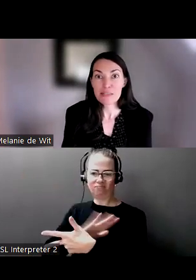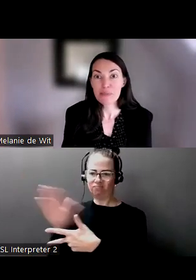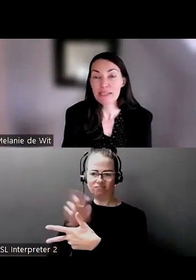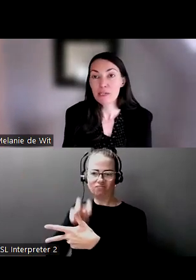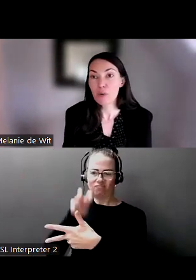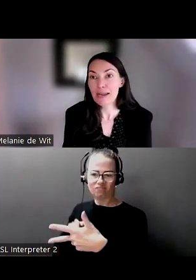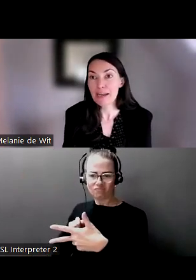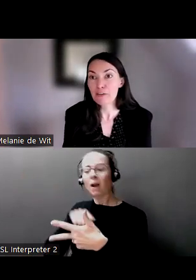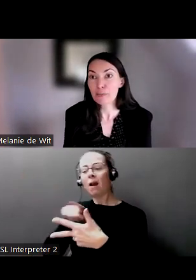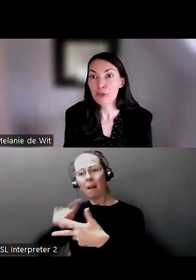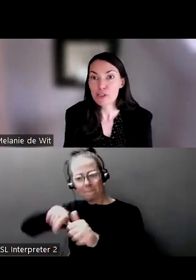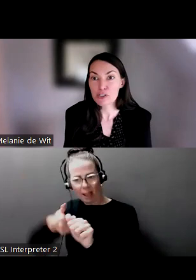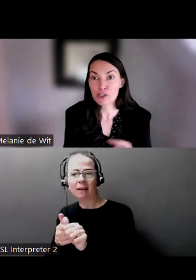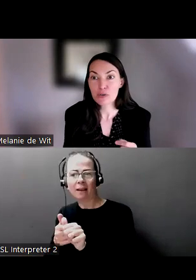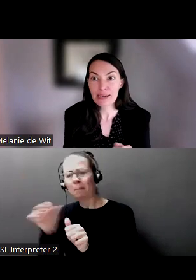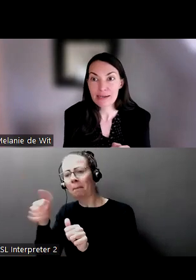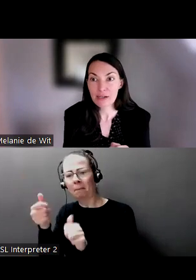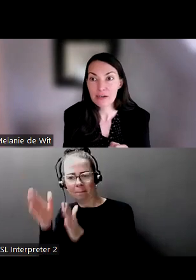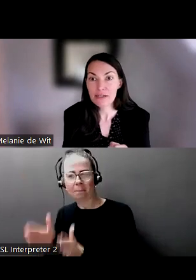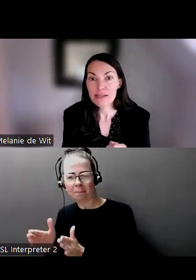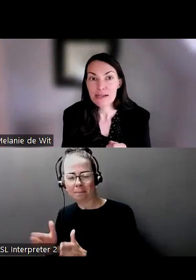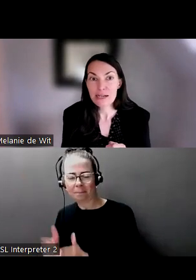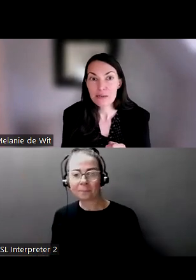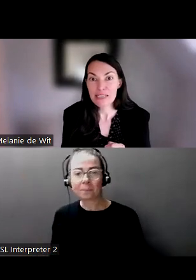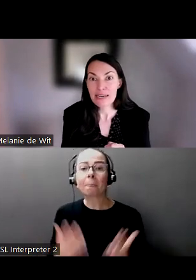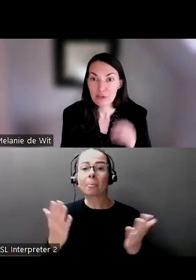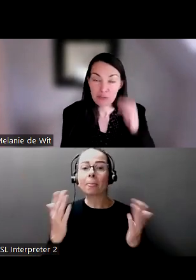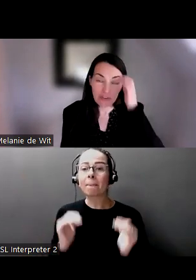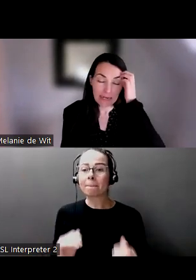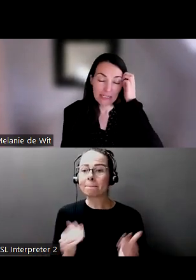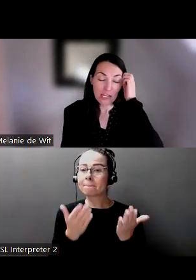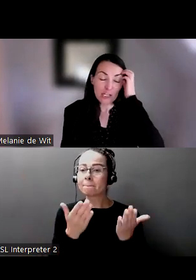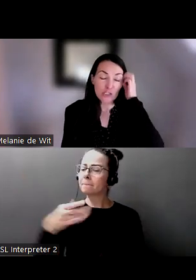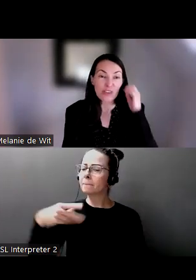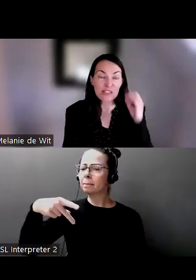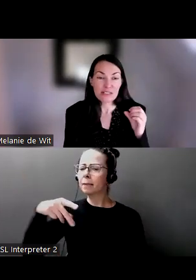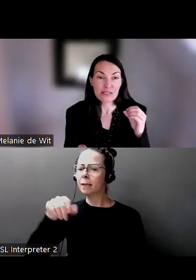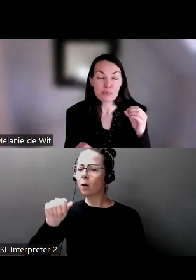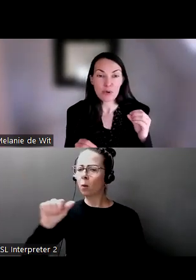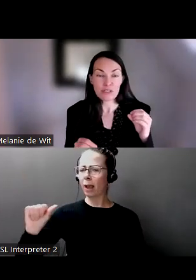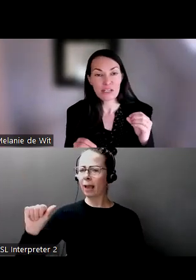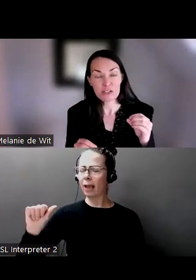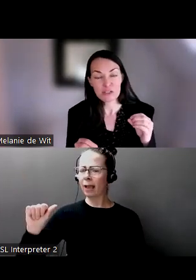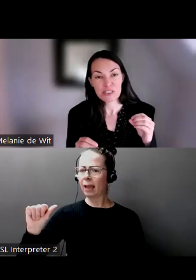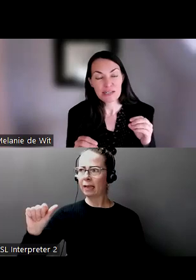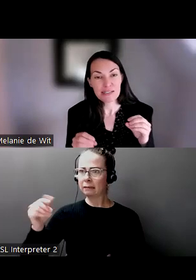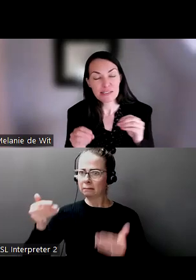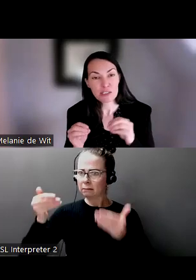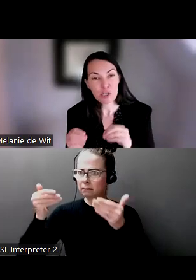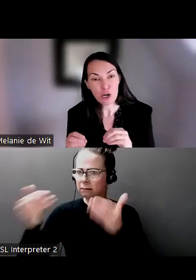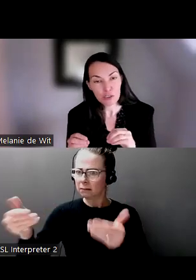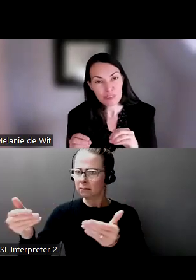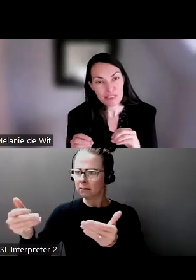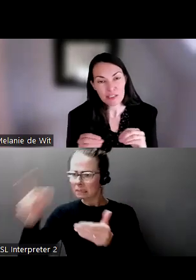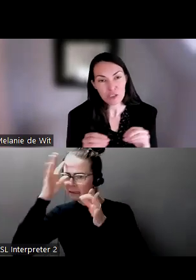When does a POA for personal care take effect? So this is important to understand because it's